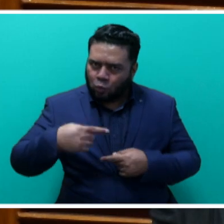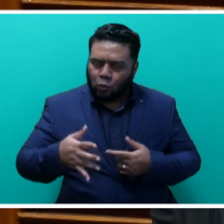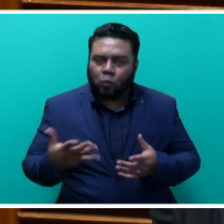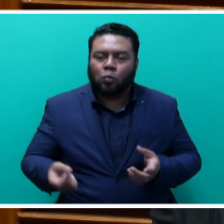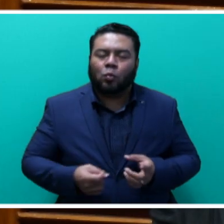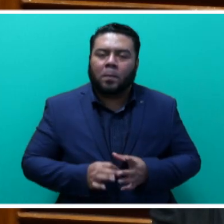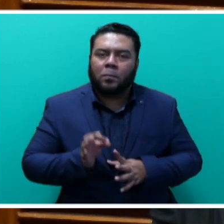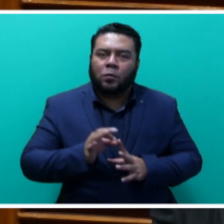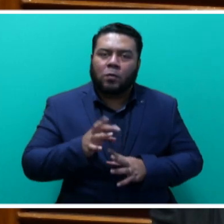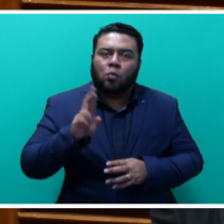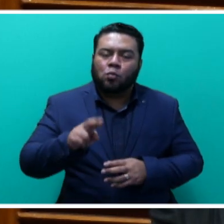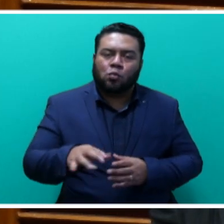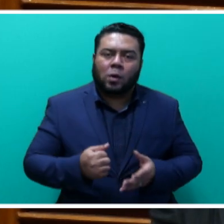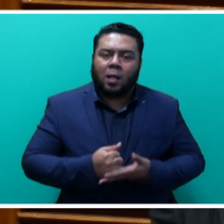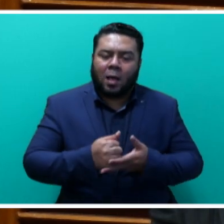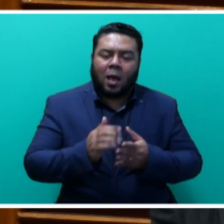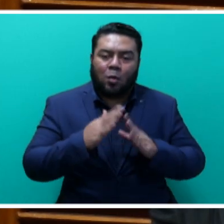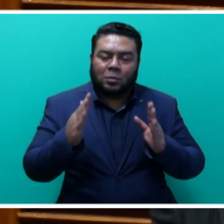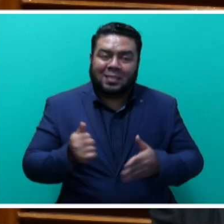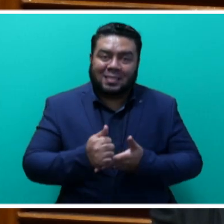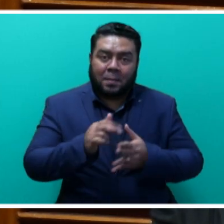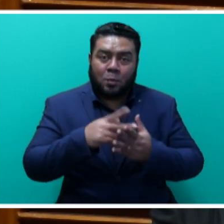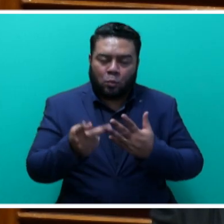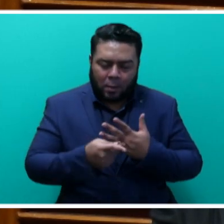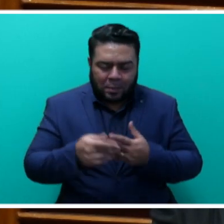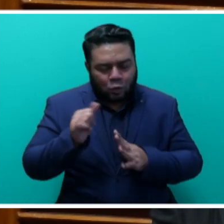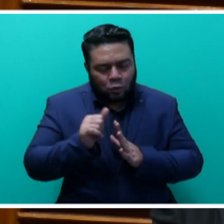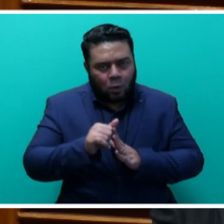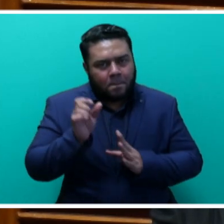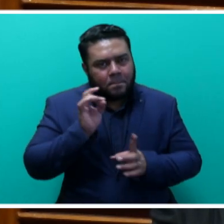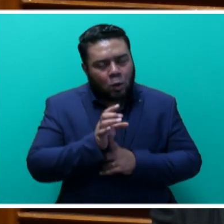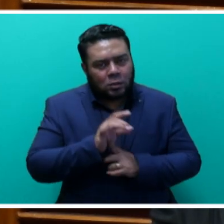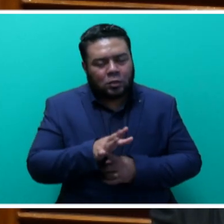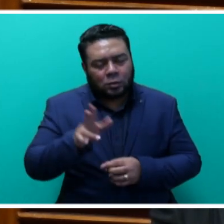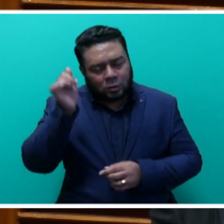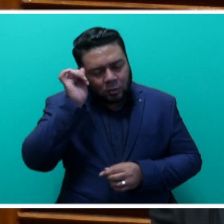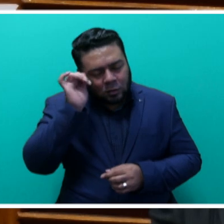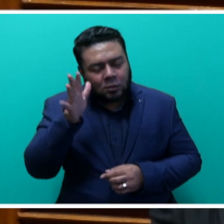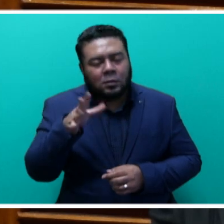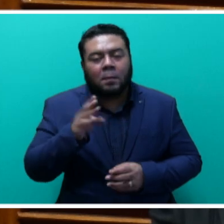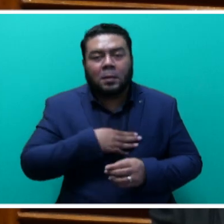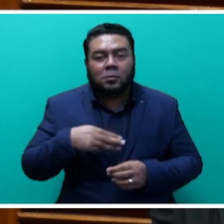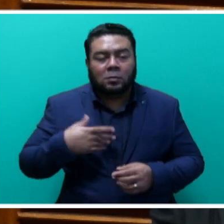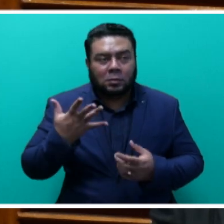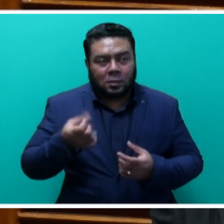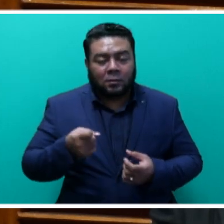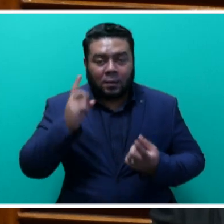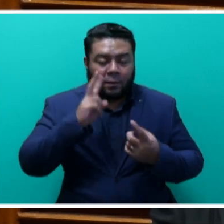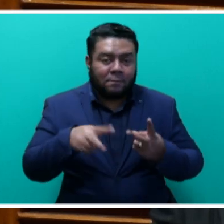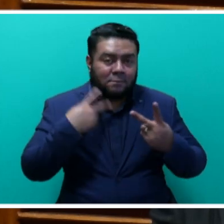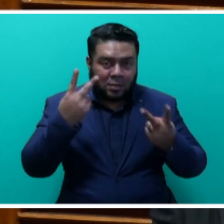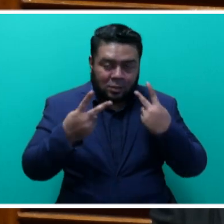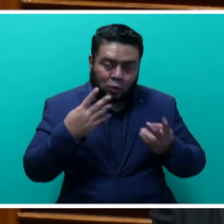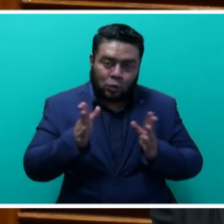housing assistance program, Mr. Speaker, sir, it's also important to note that the ministry recently completed a site visit to New